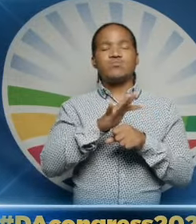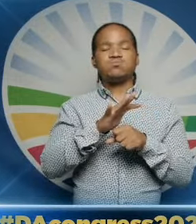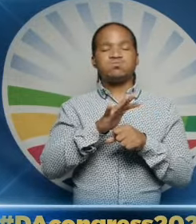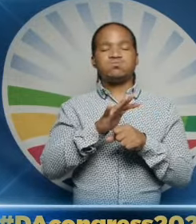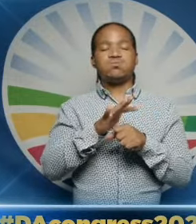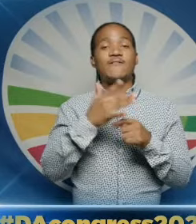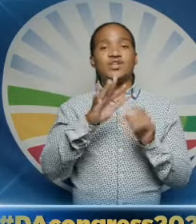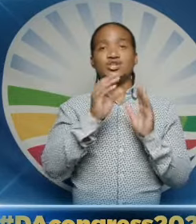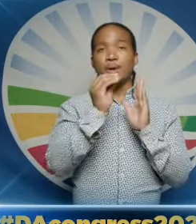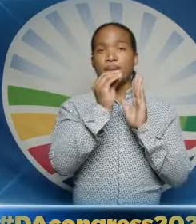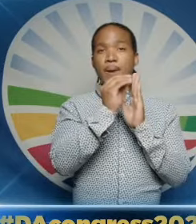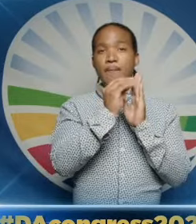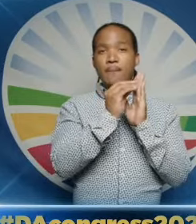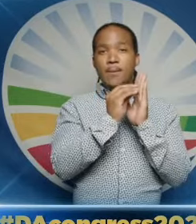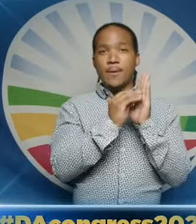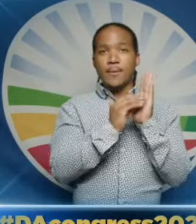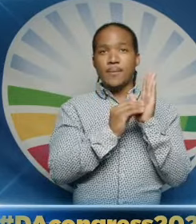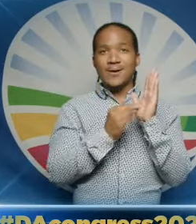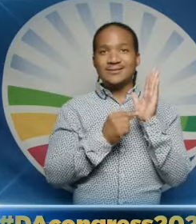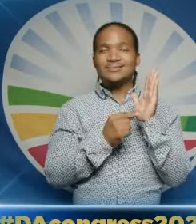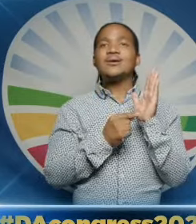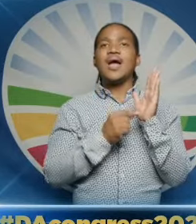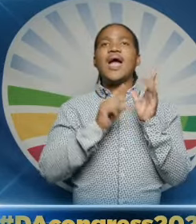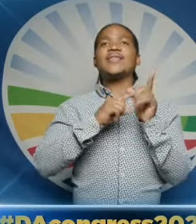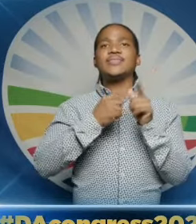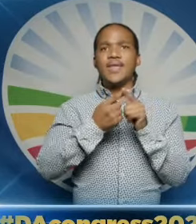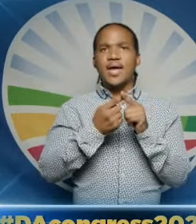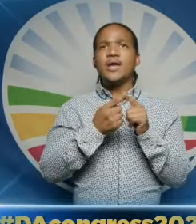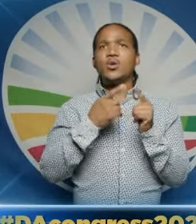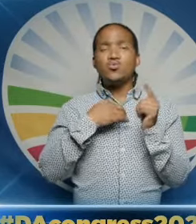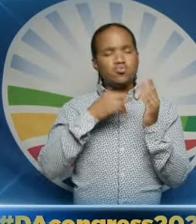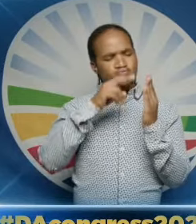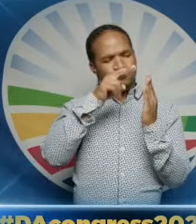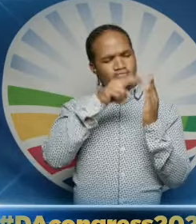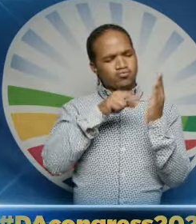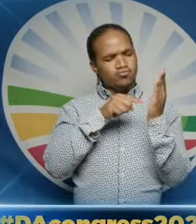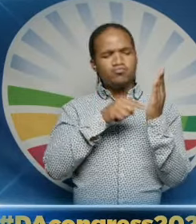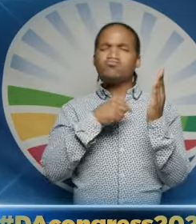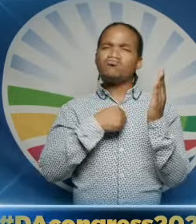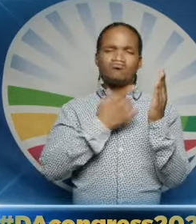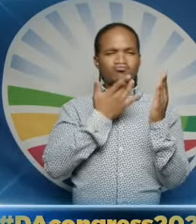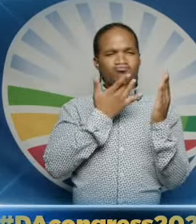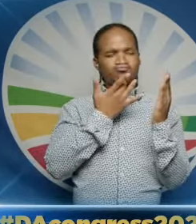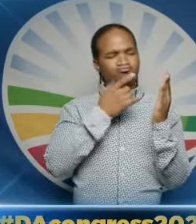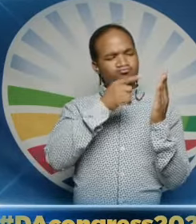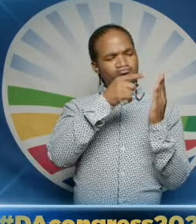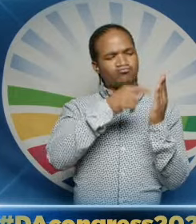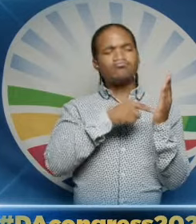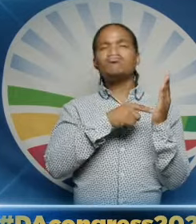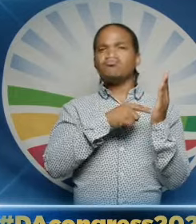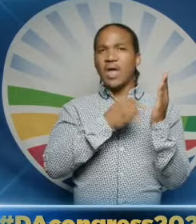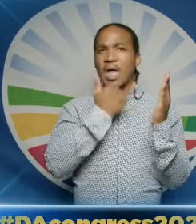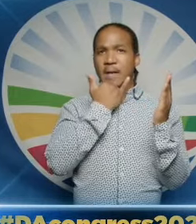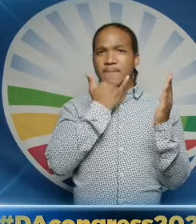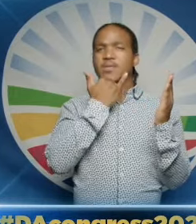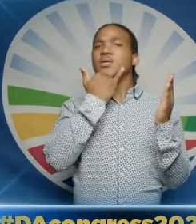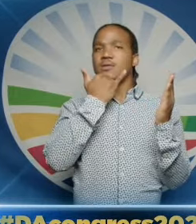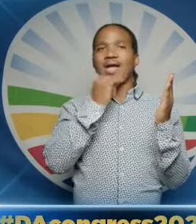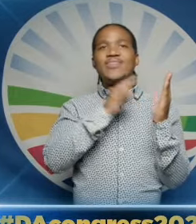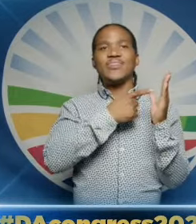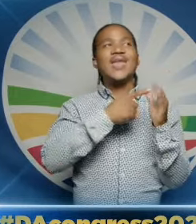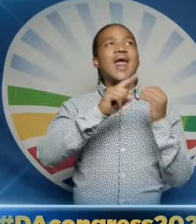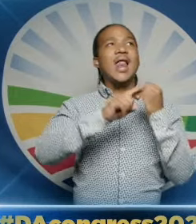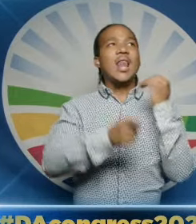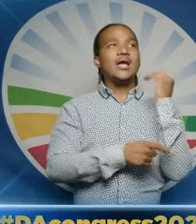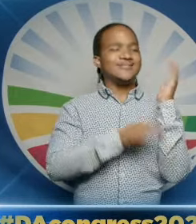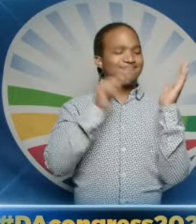then select vote. And if you are happy with the overview of your choices, you can select confirm. And your ballot will